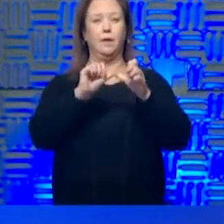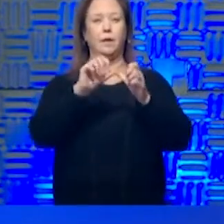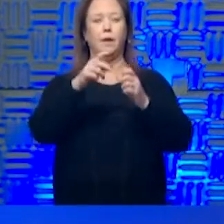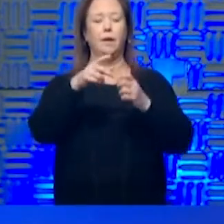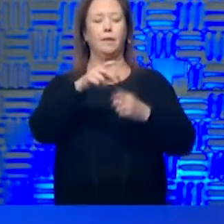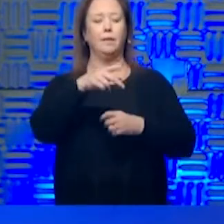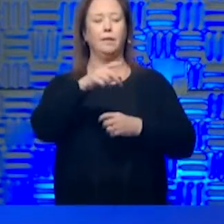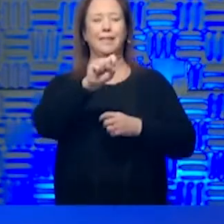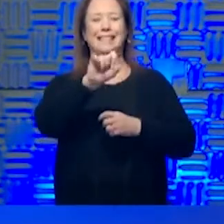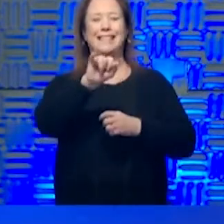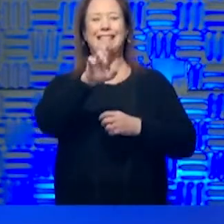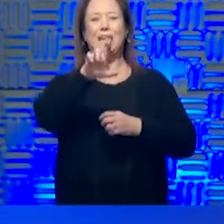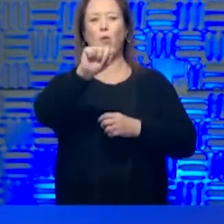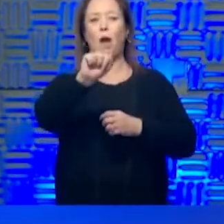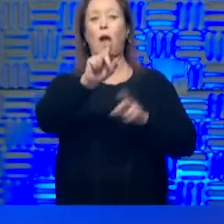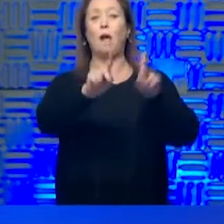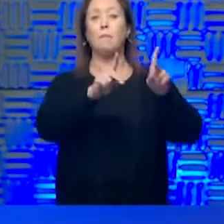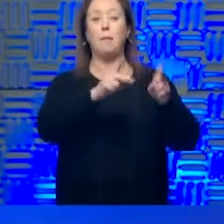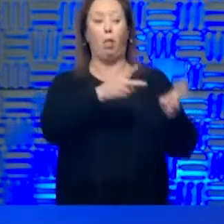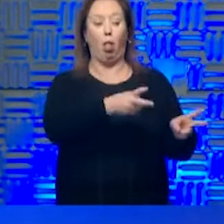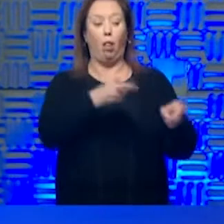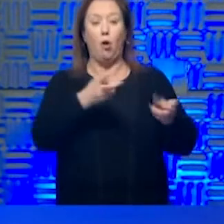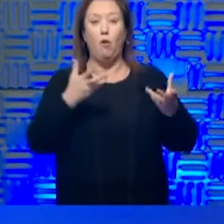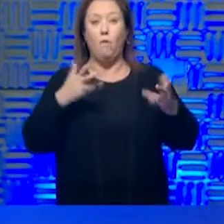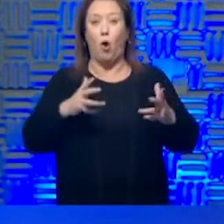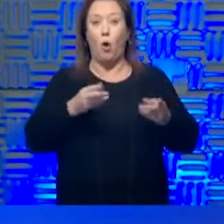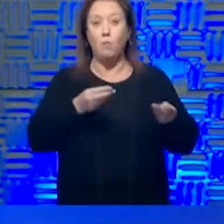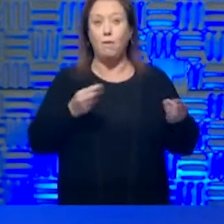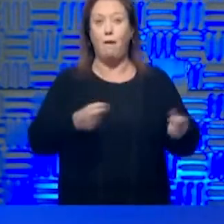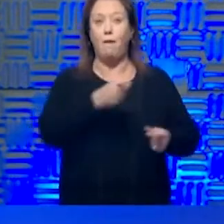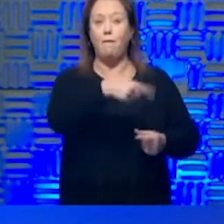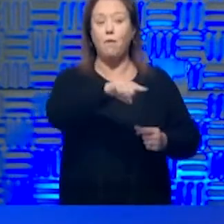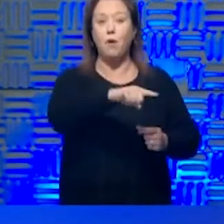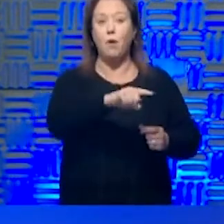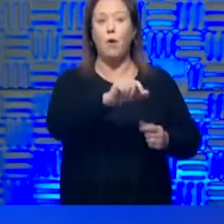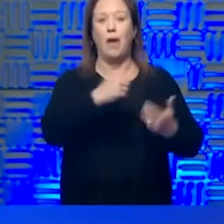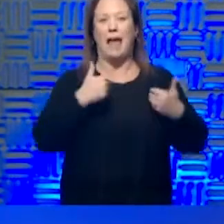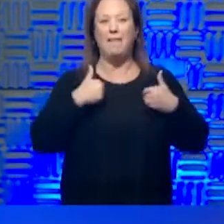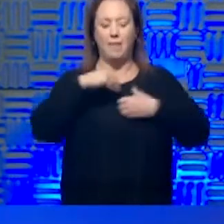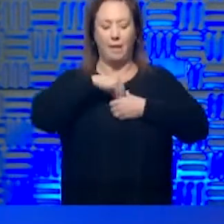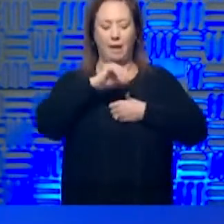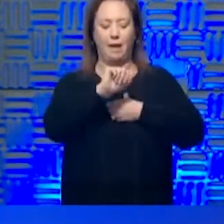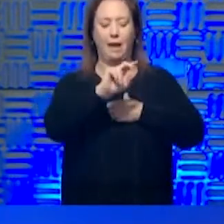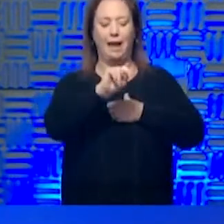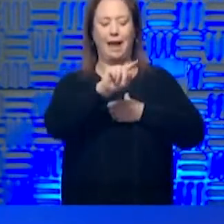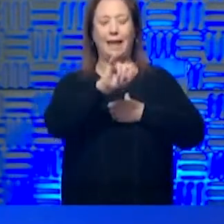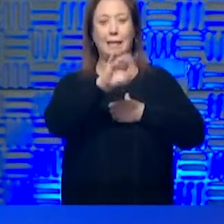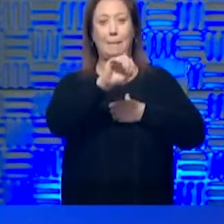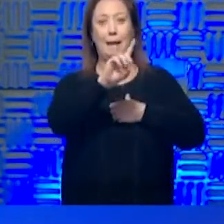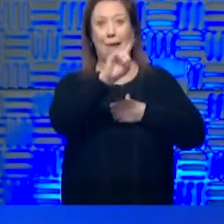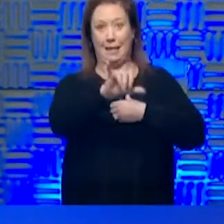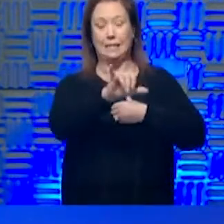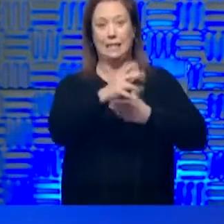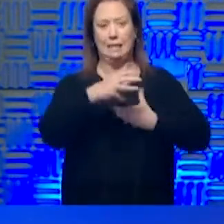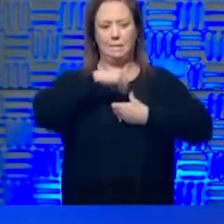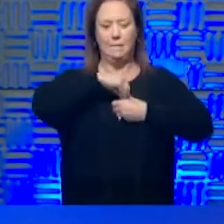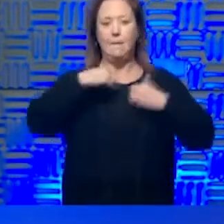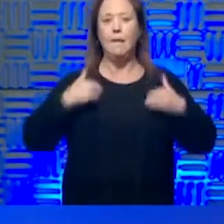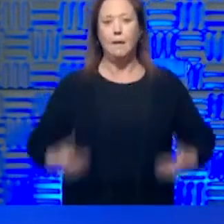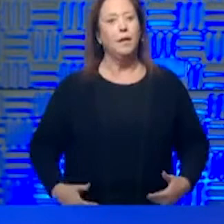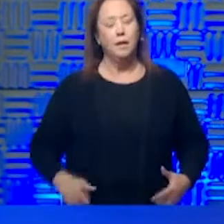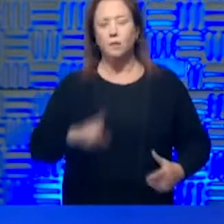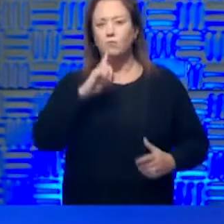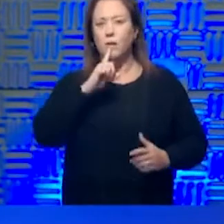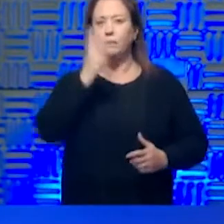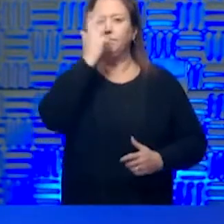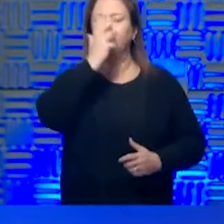pooled sera of people who've recovered from the disease who have antibodies is probably very promising because we've seen